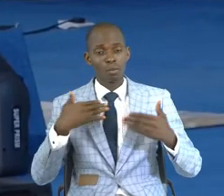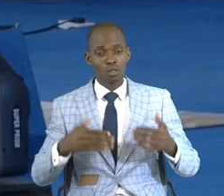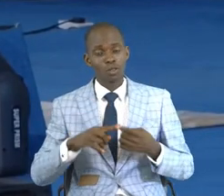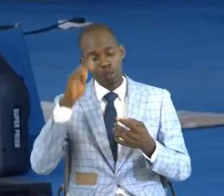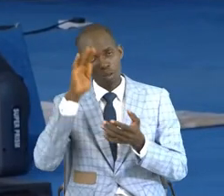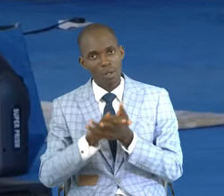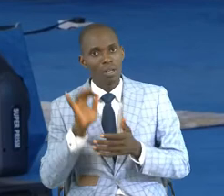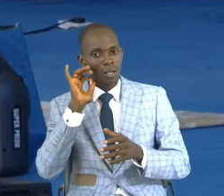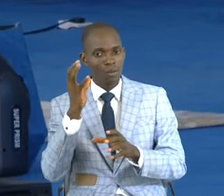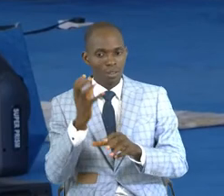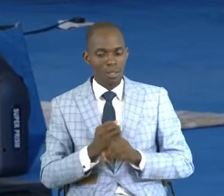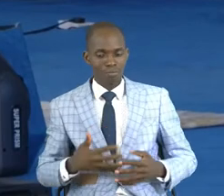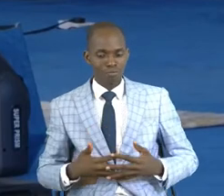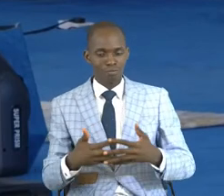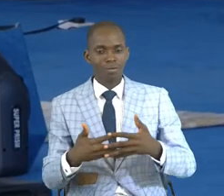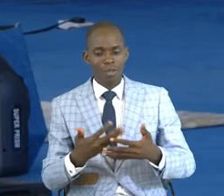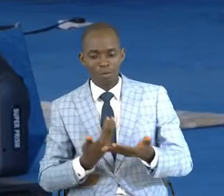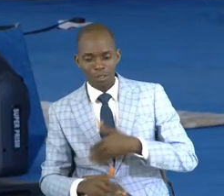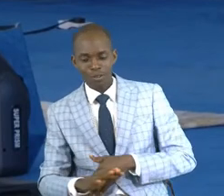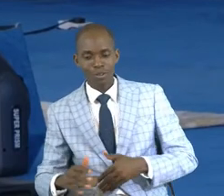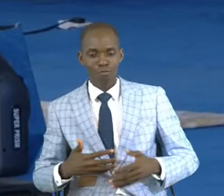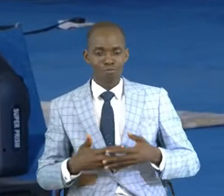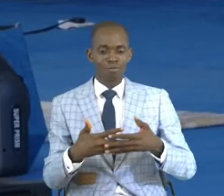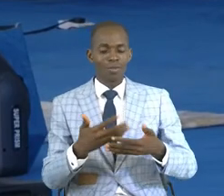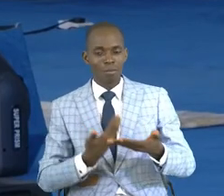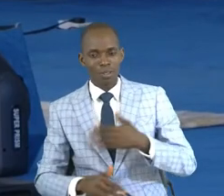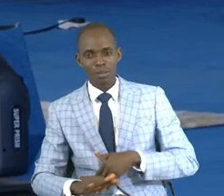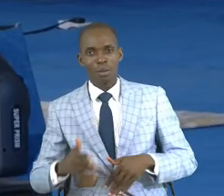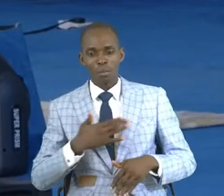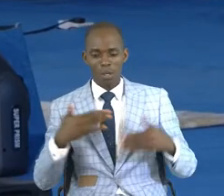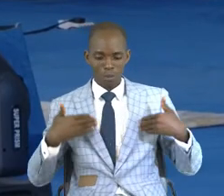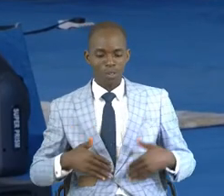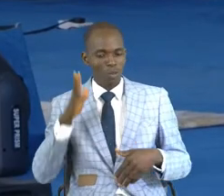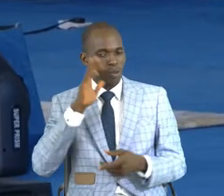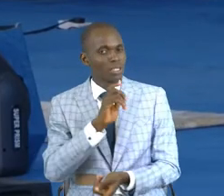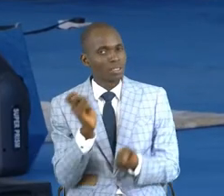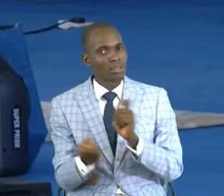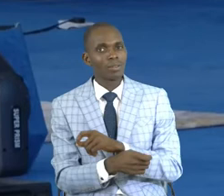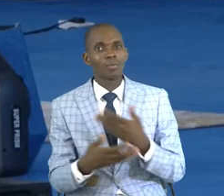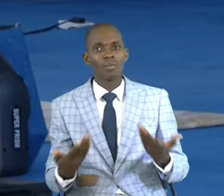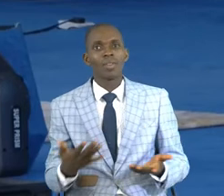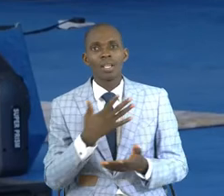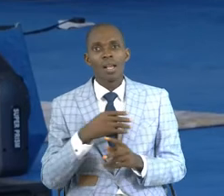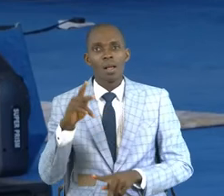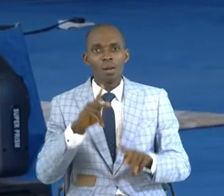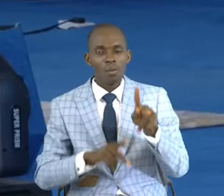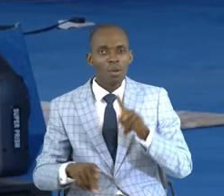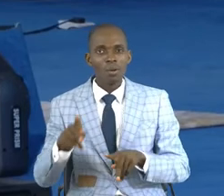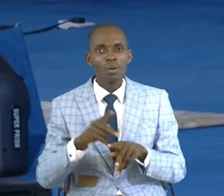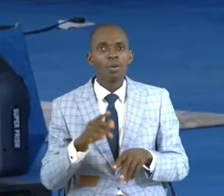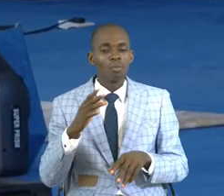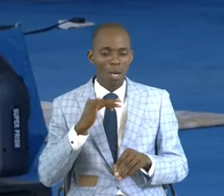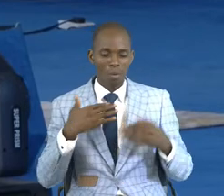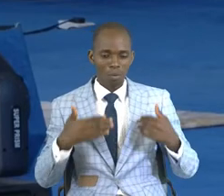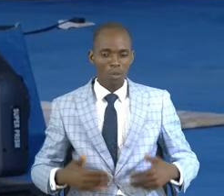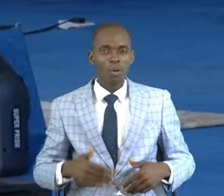I give a child, I get pregnant, I give a child, my body will change. And the look of it will not be as